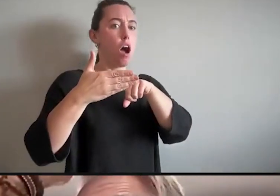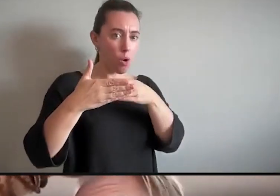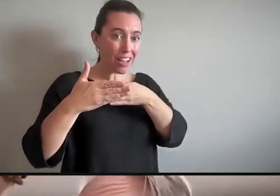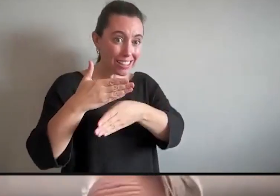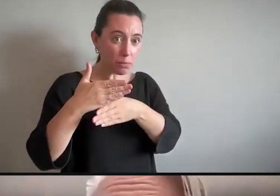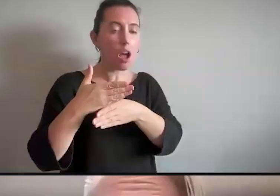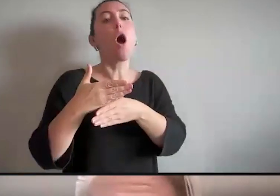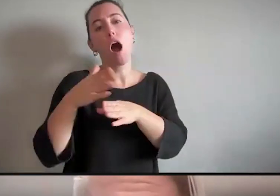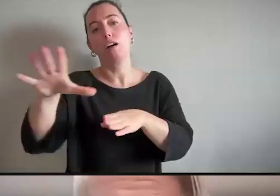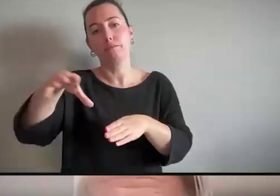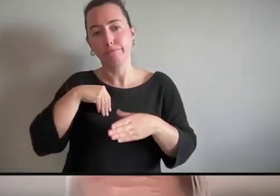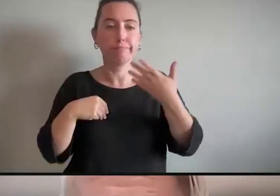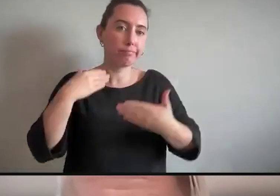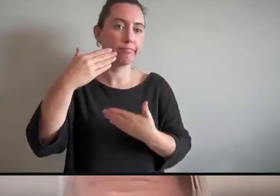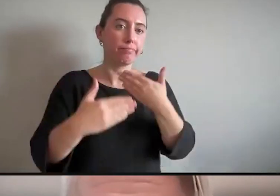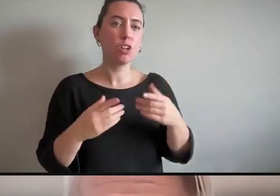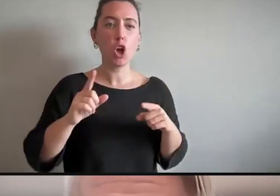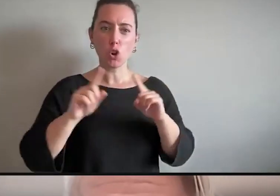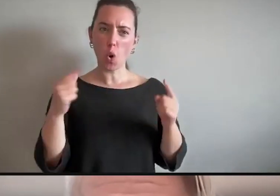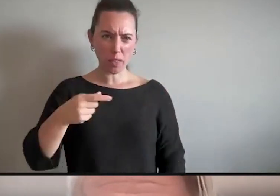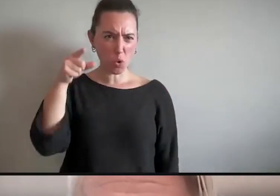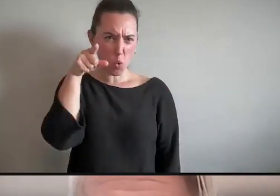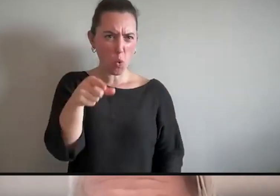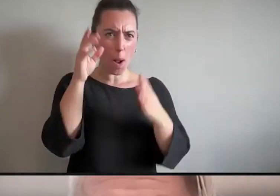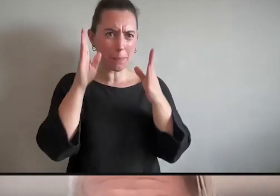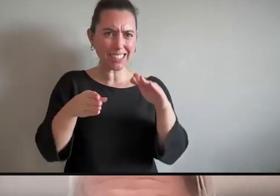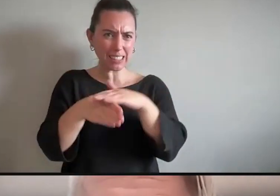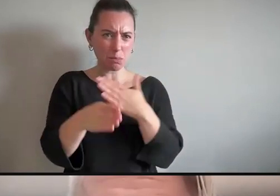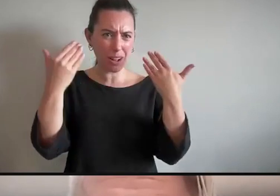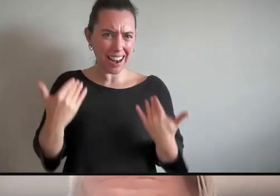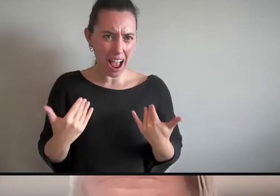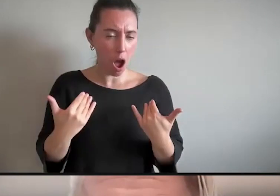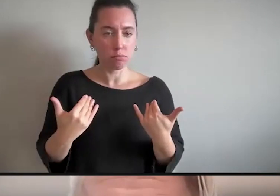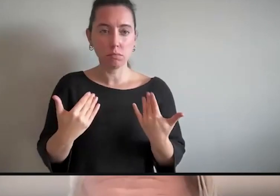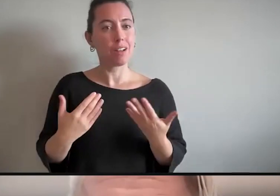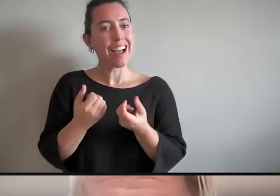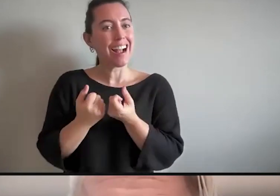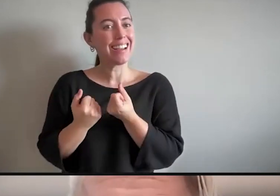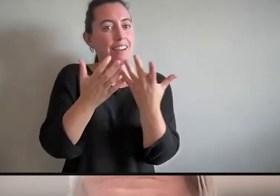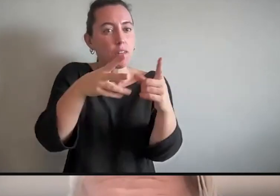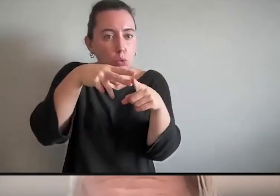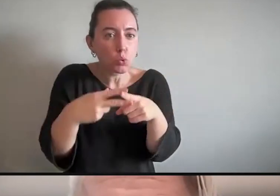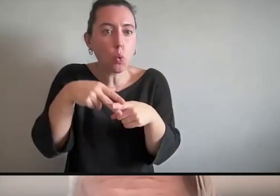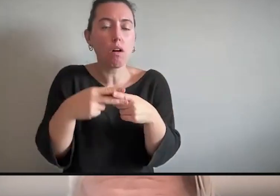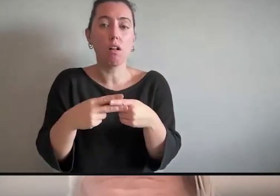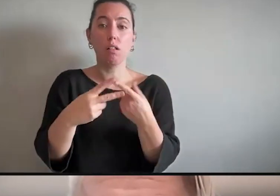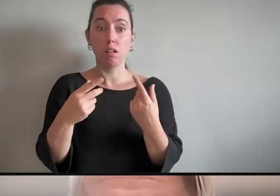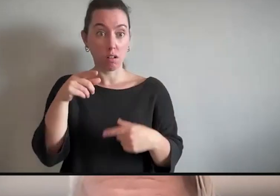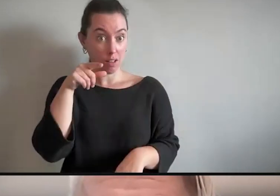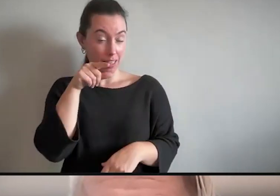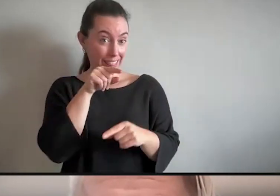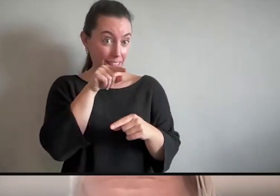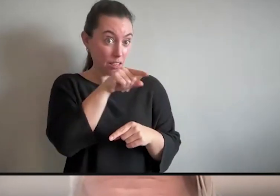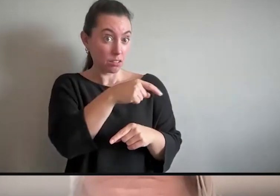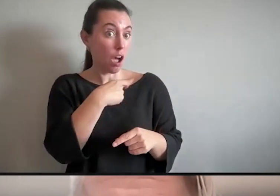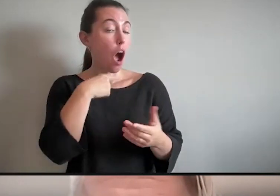beyond just saying make it accessible, but actually giving them the solution and saying, this looks like X. Is